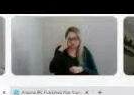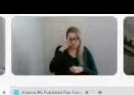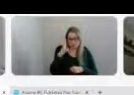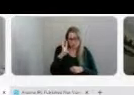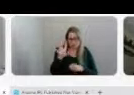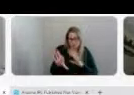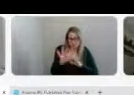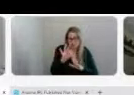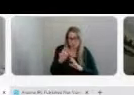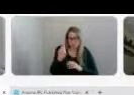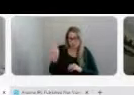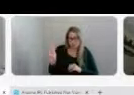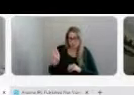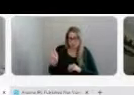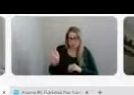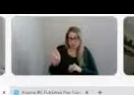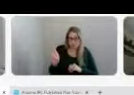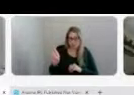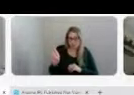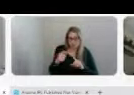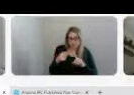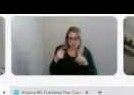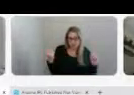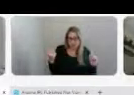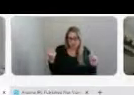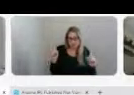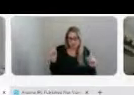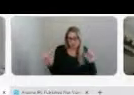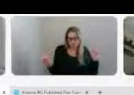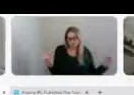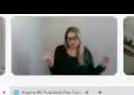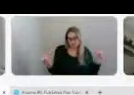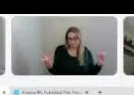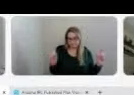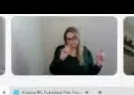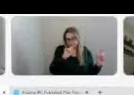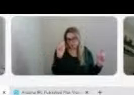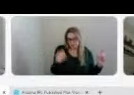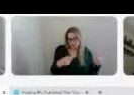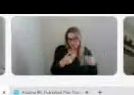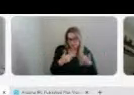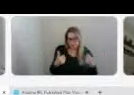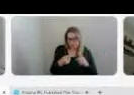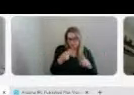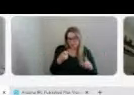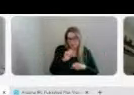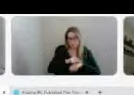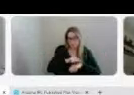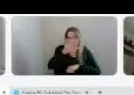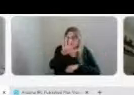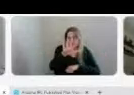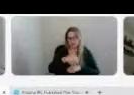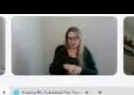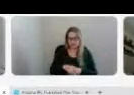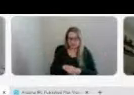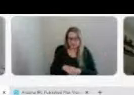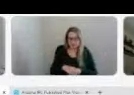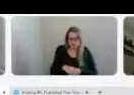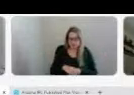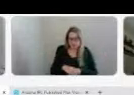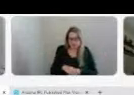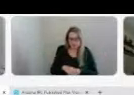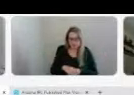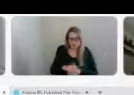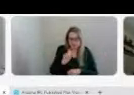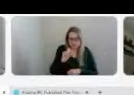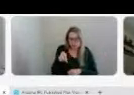republican leaning suburbs from opposite ends of the tucson area that are separated by a mountain range i mean just logistically you